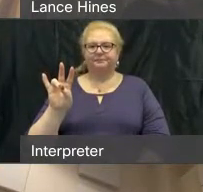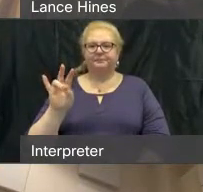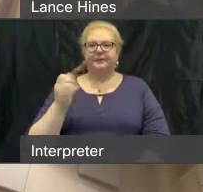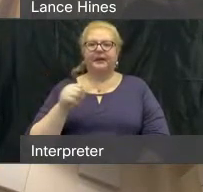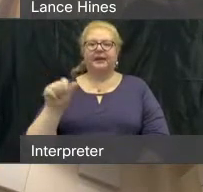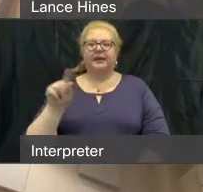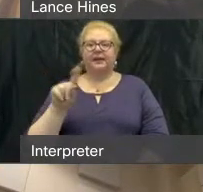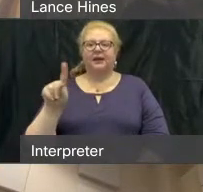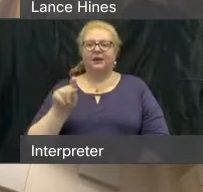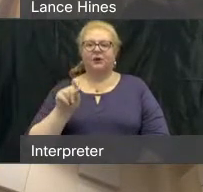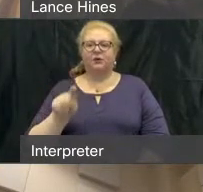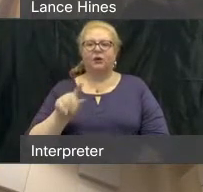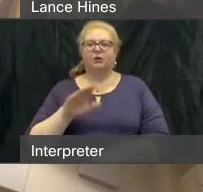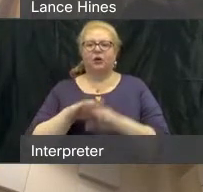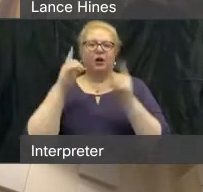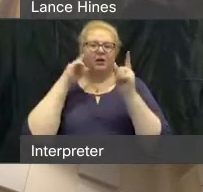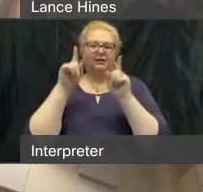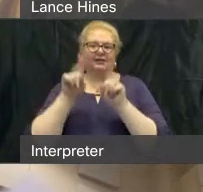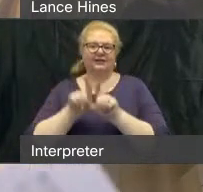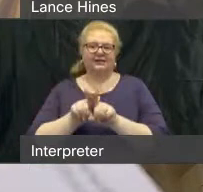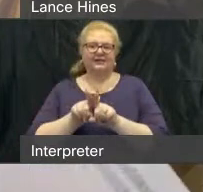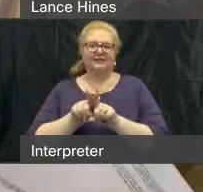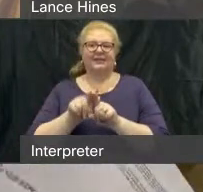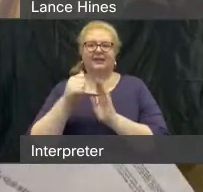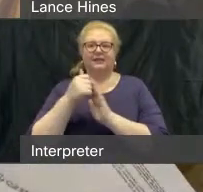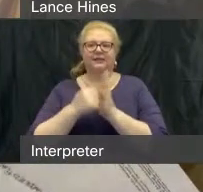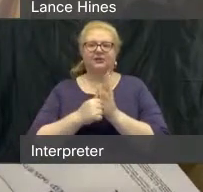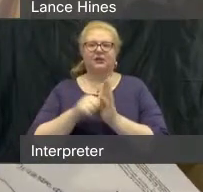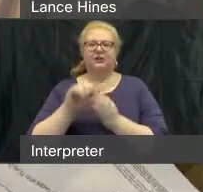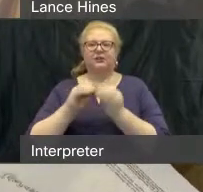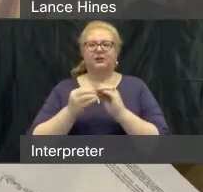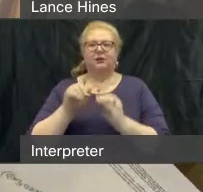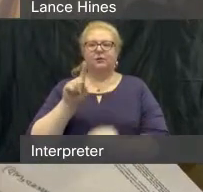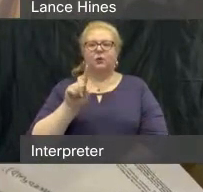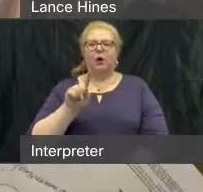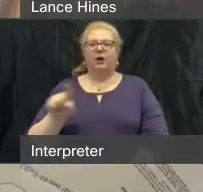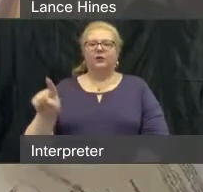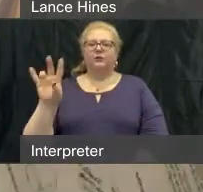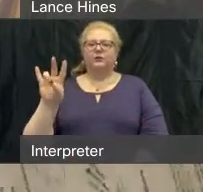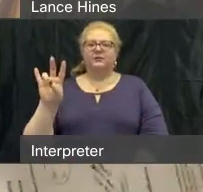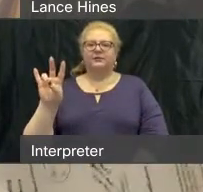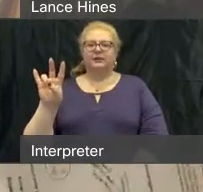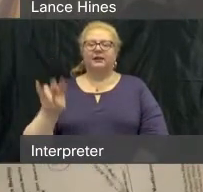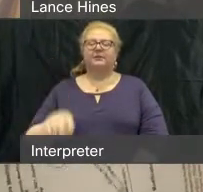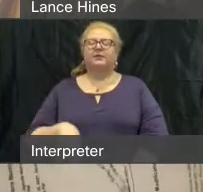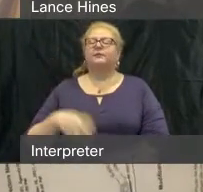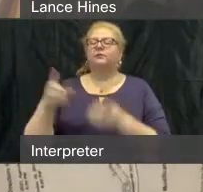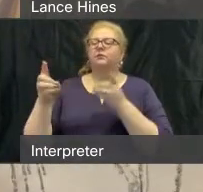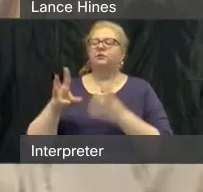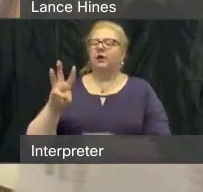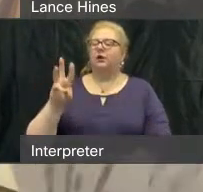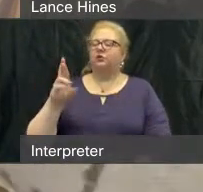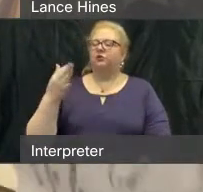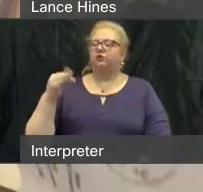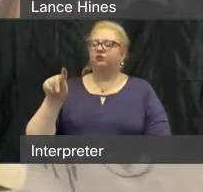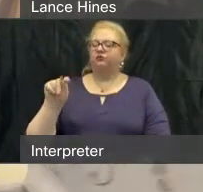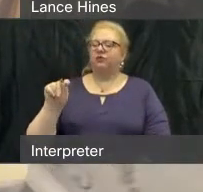Any questions for the consent agenda 1 through 7, Director Wright? Item number 4, Mayor.